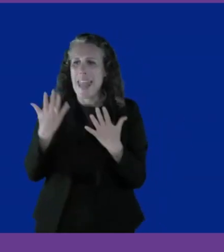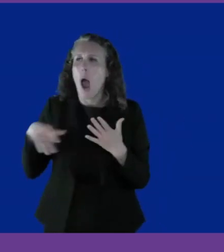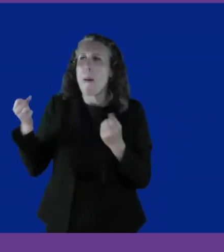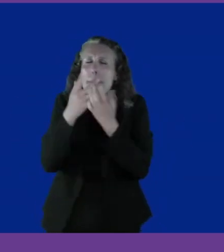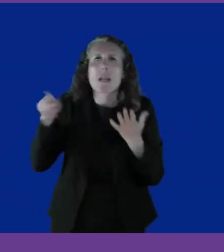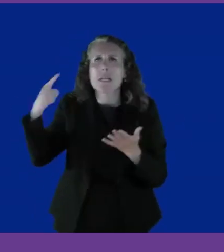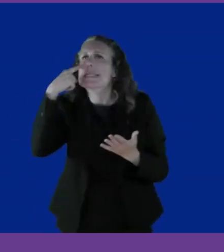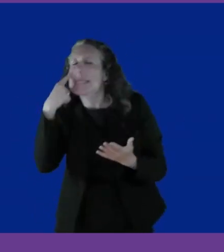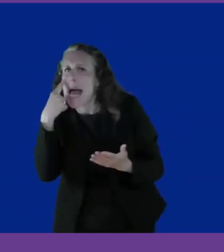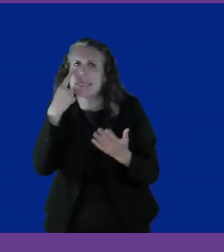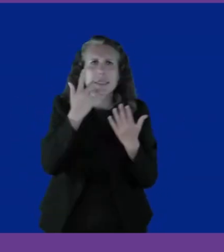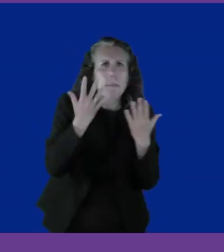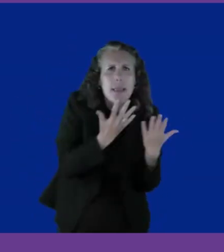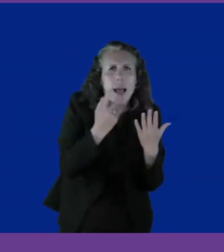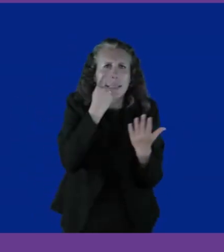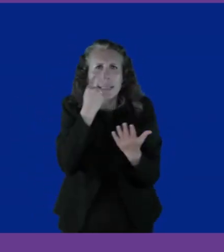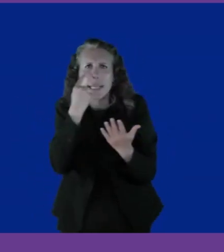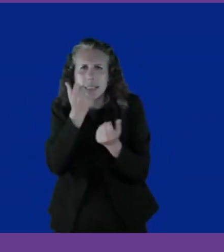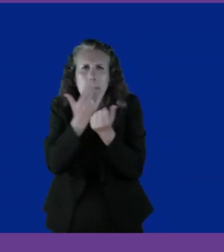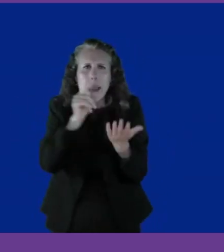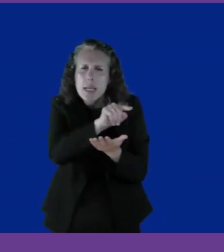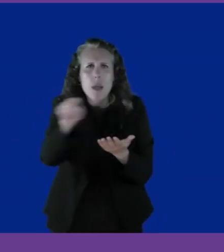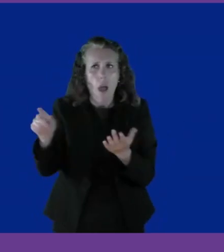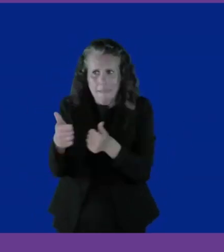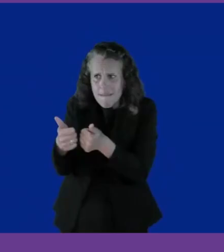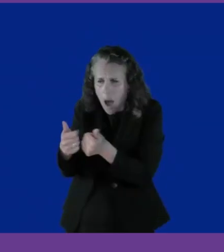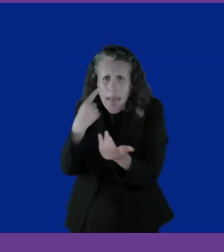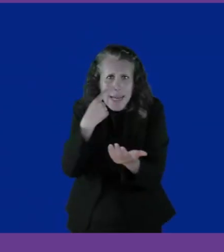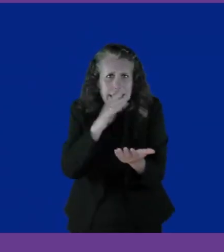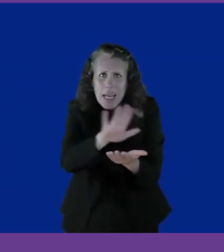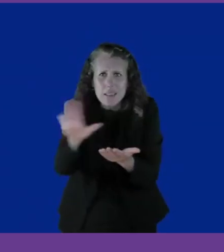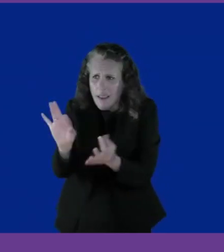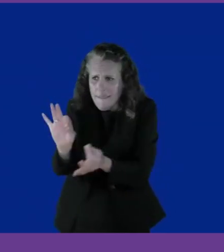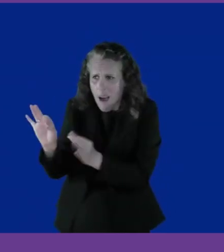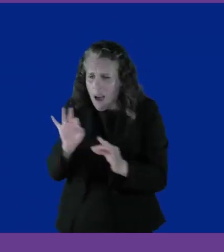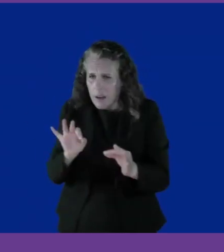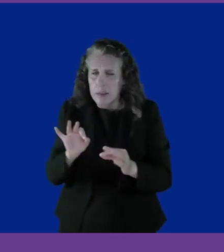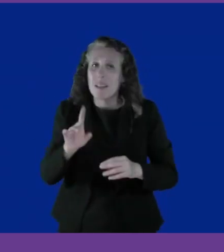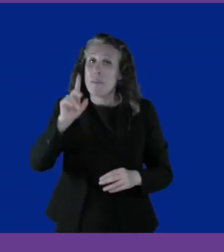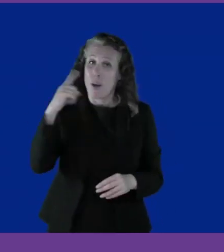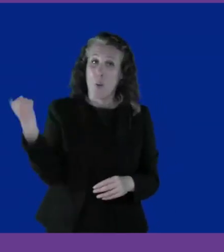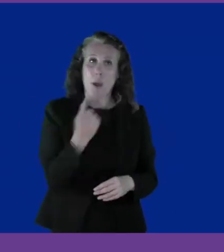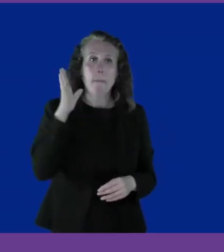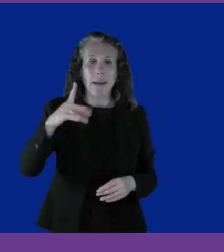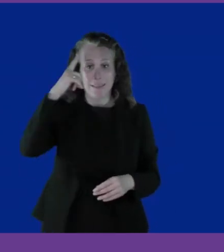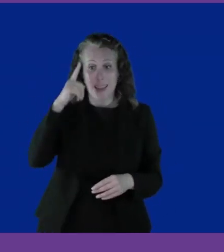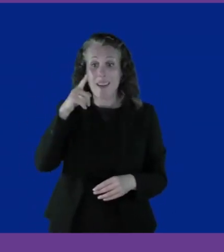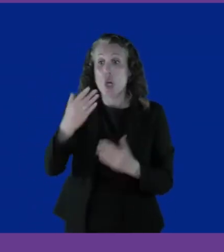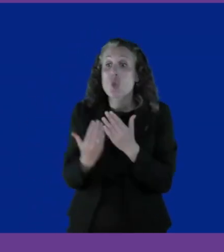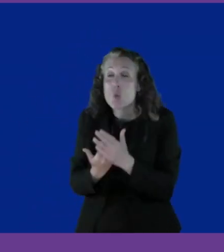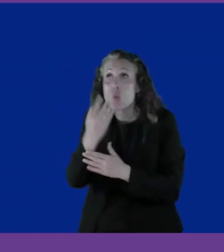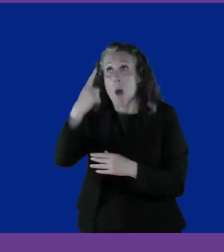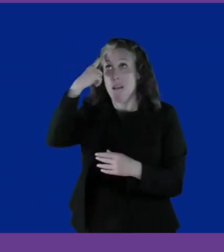very important to test things. But of course, in the solutions in the way forward, we also have to look at the scale